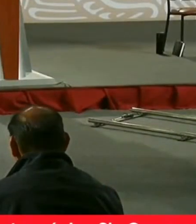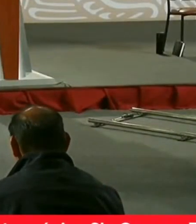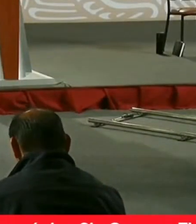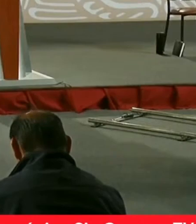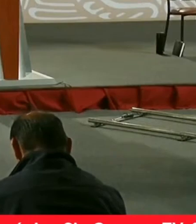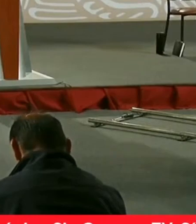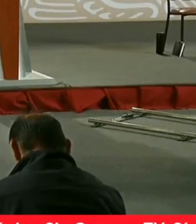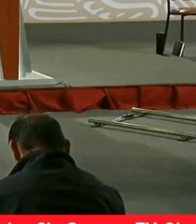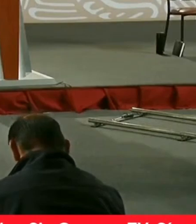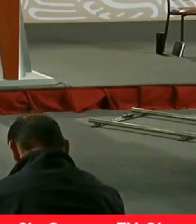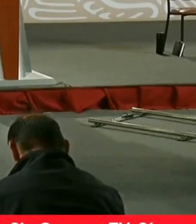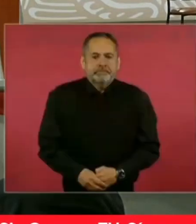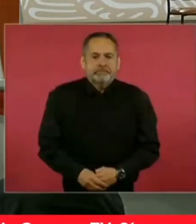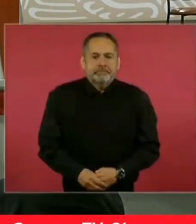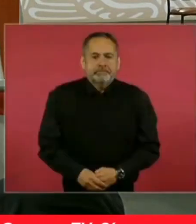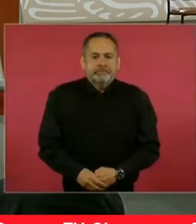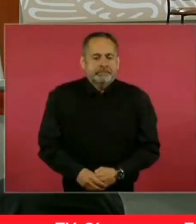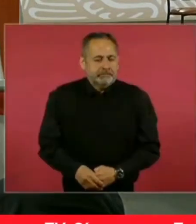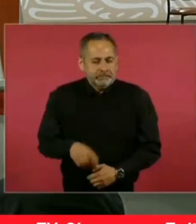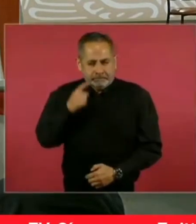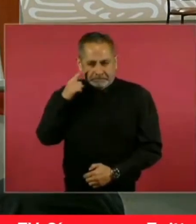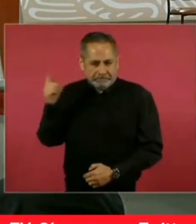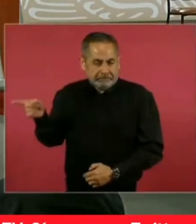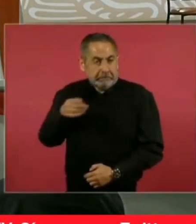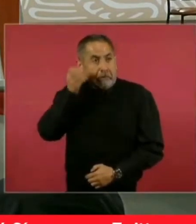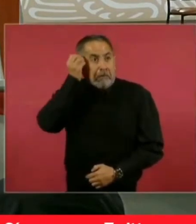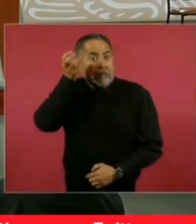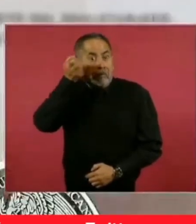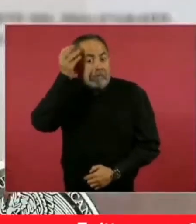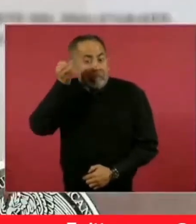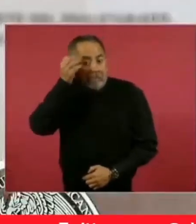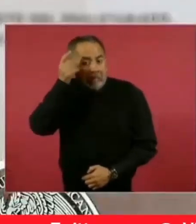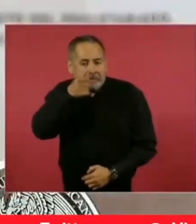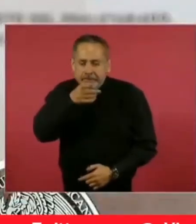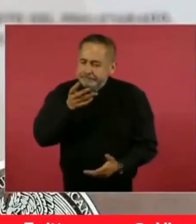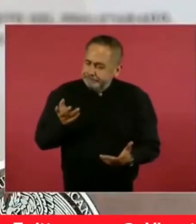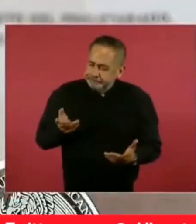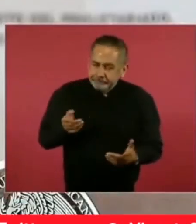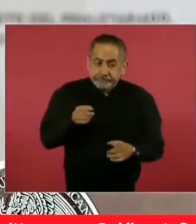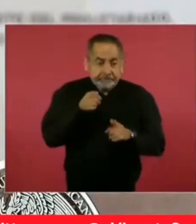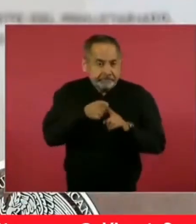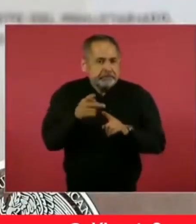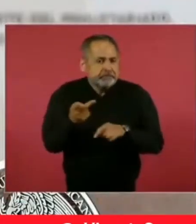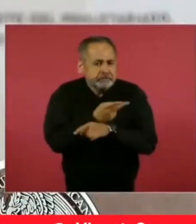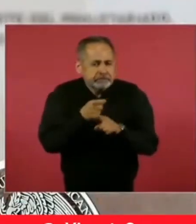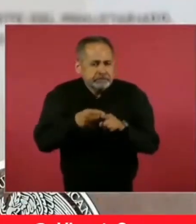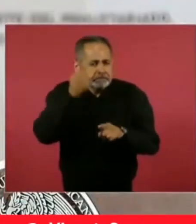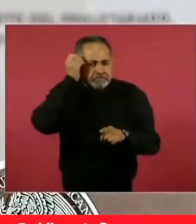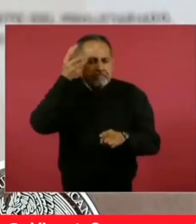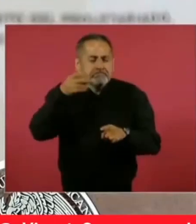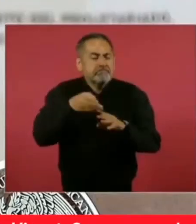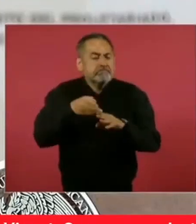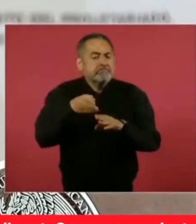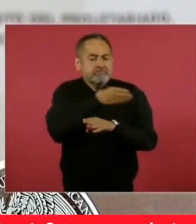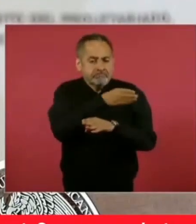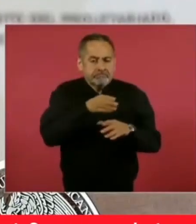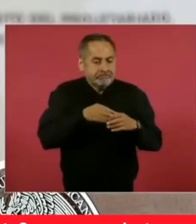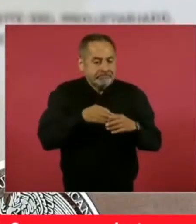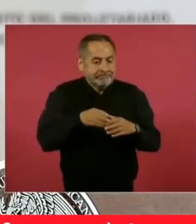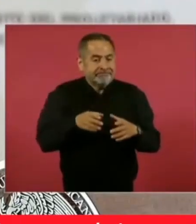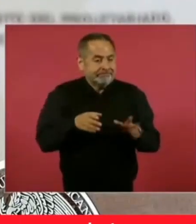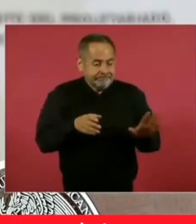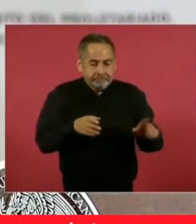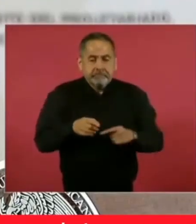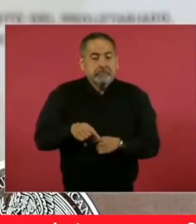Miren, tiene amnesia selectiva este señor, primero que nada, hay que decirlo, y se le olvida que en esta